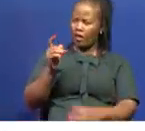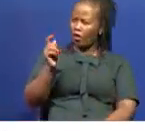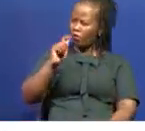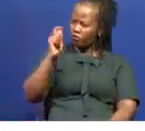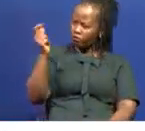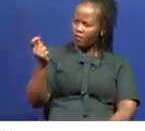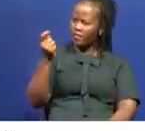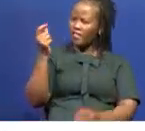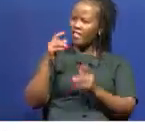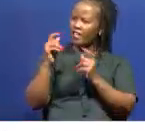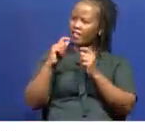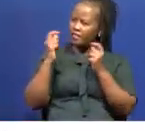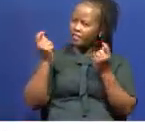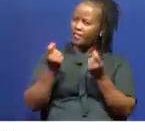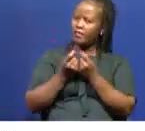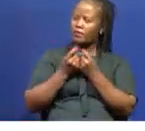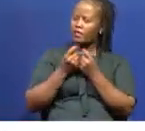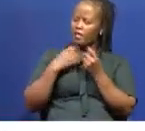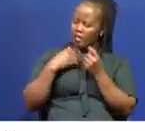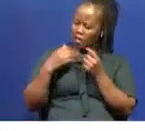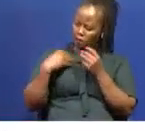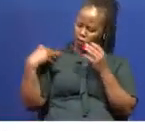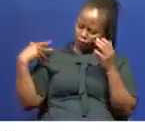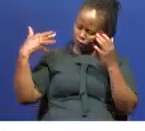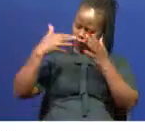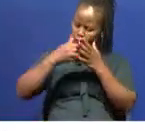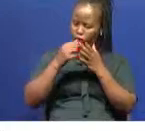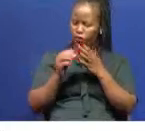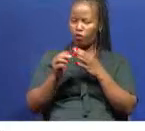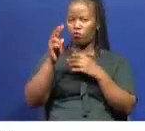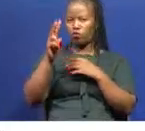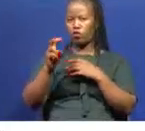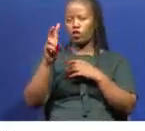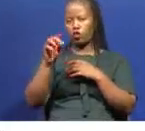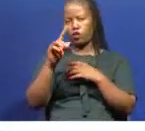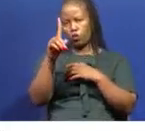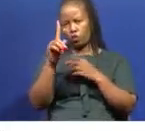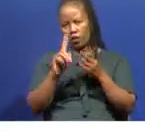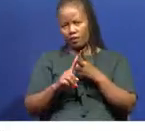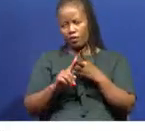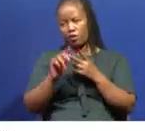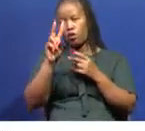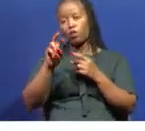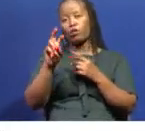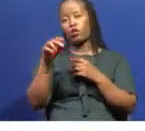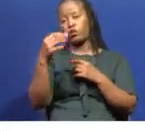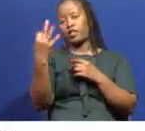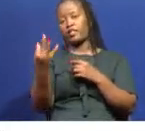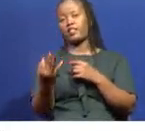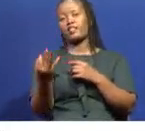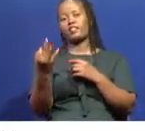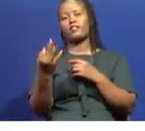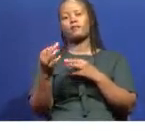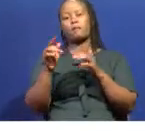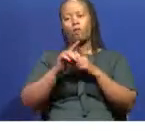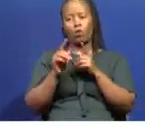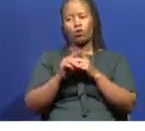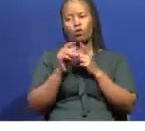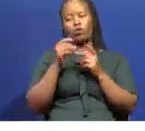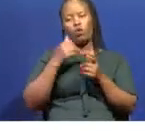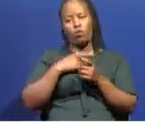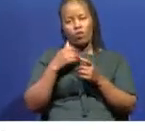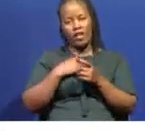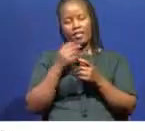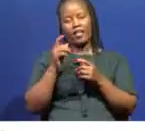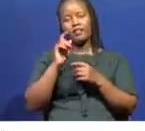here since 2021, and last 2023 you probably became only Kenyan